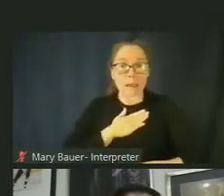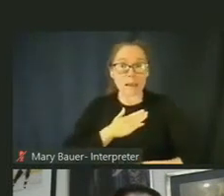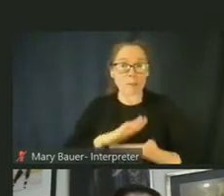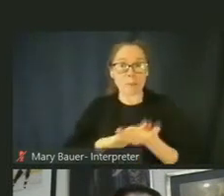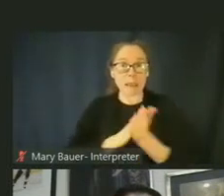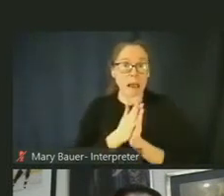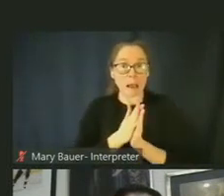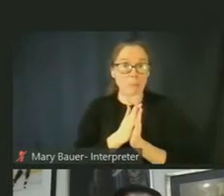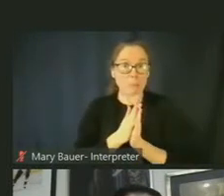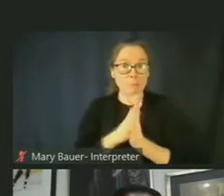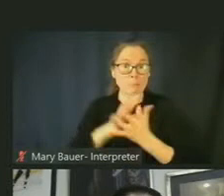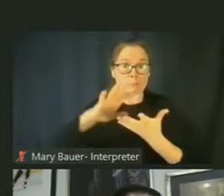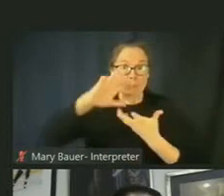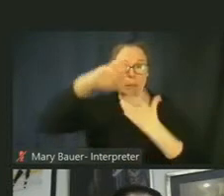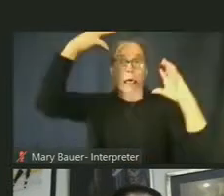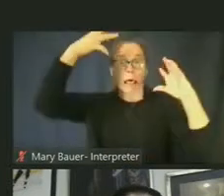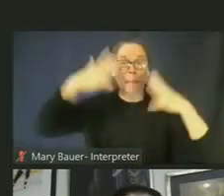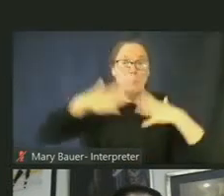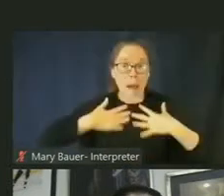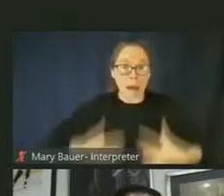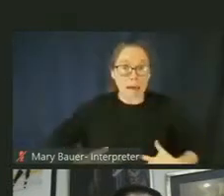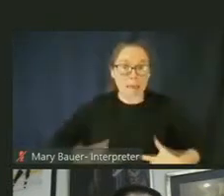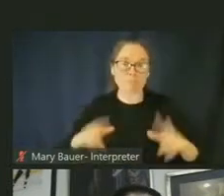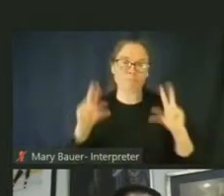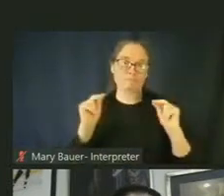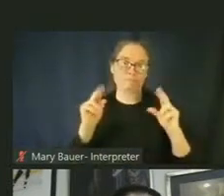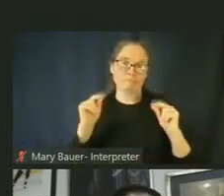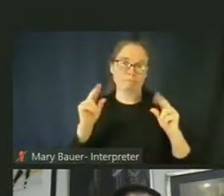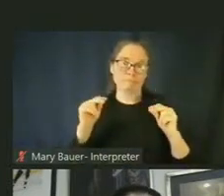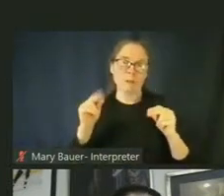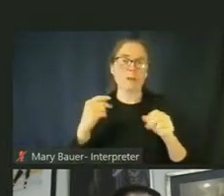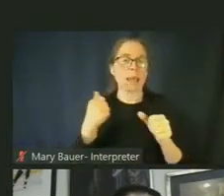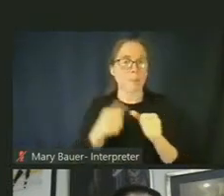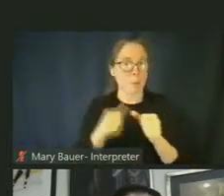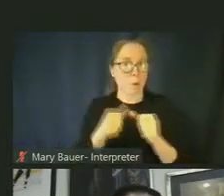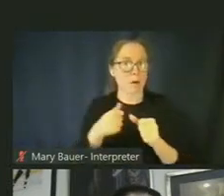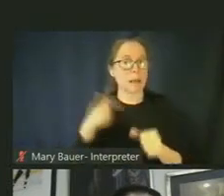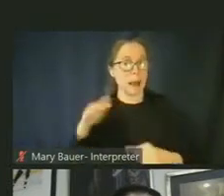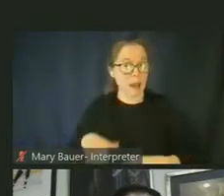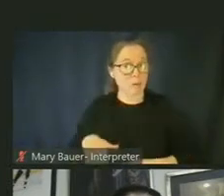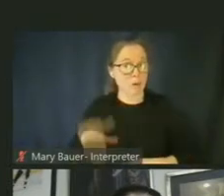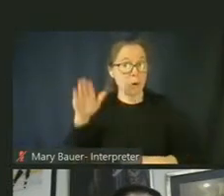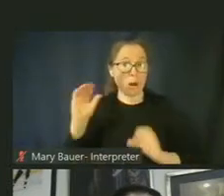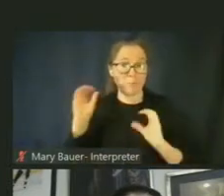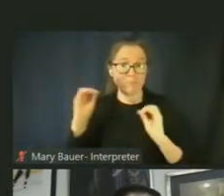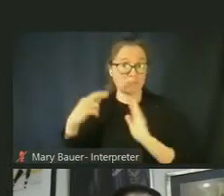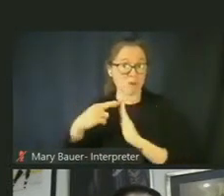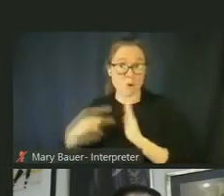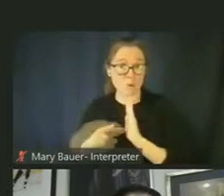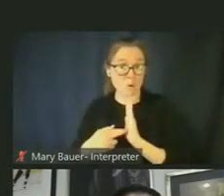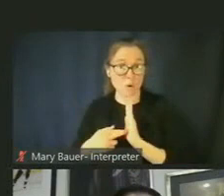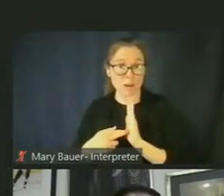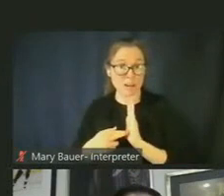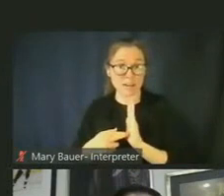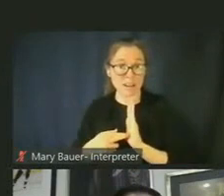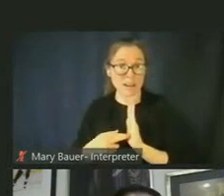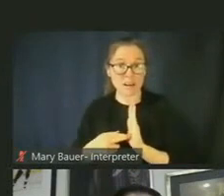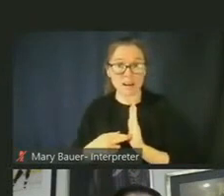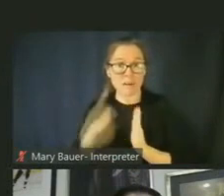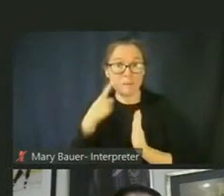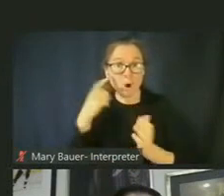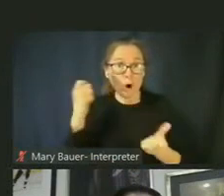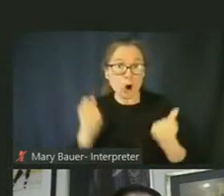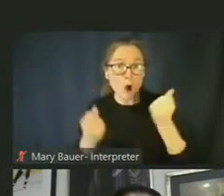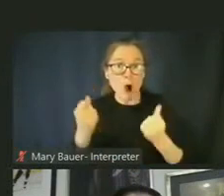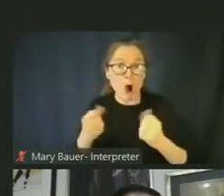And certainly, I think what has been really important is me remembering when I was growing up and there were no rules of having to have a kid with a car seat or a kid